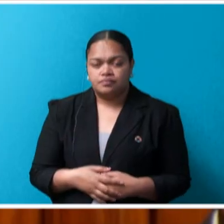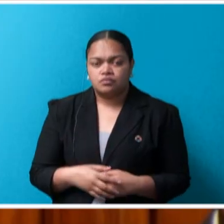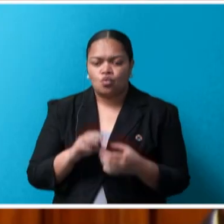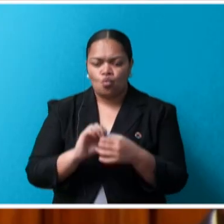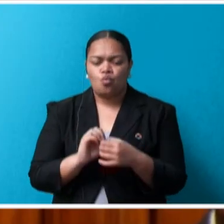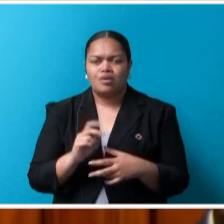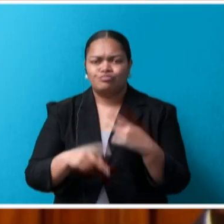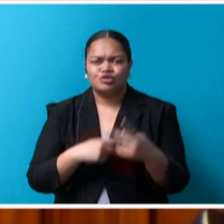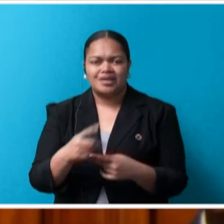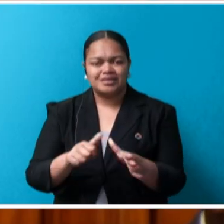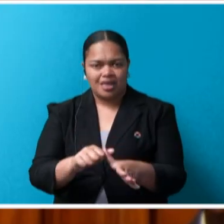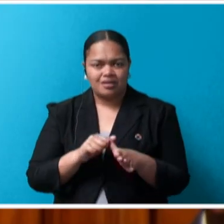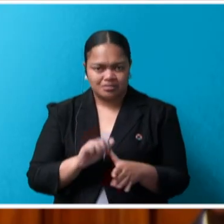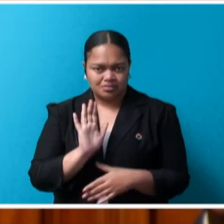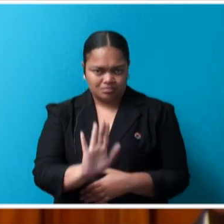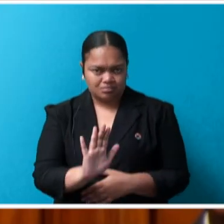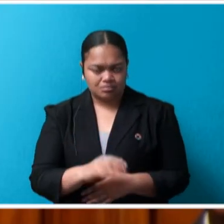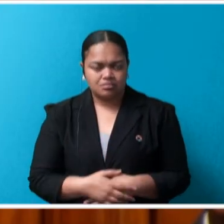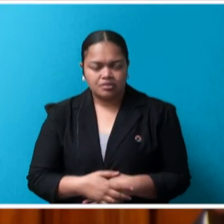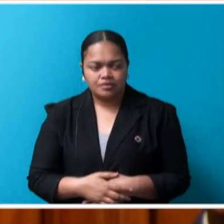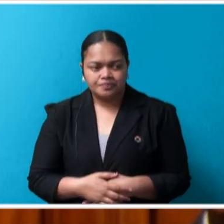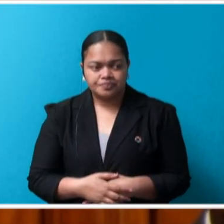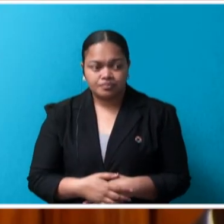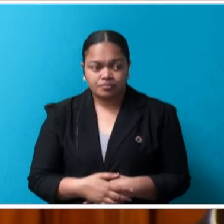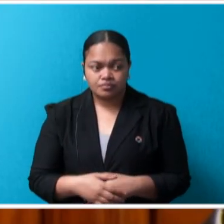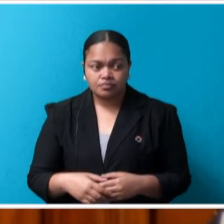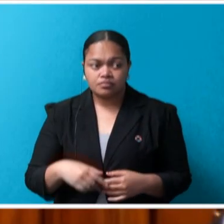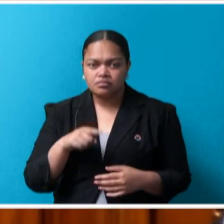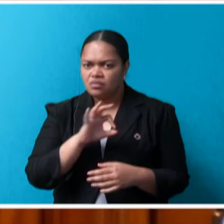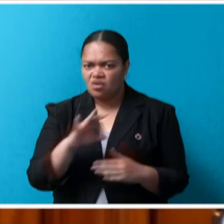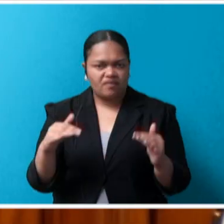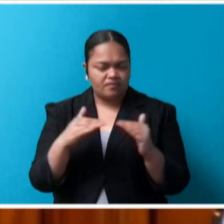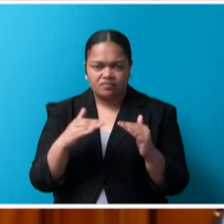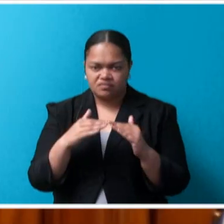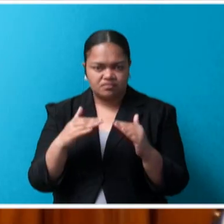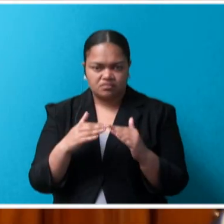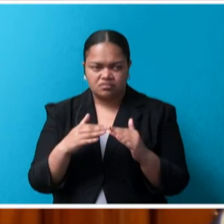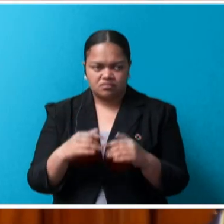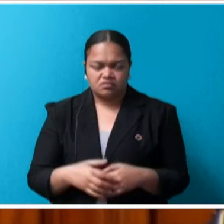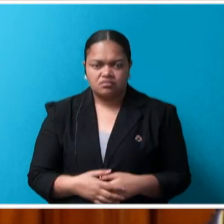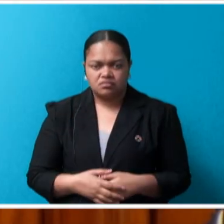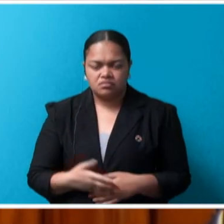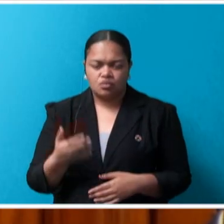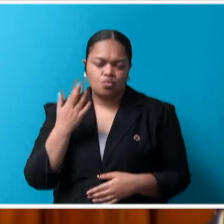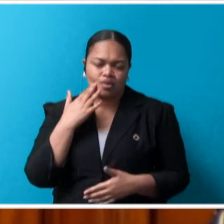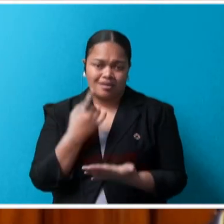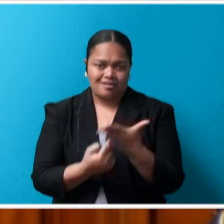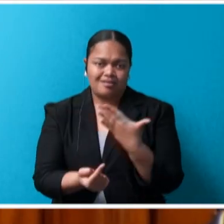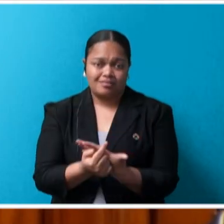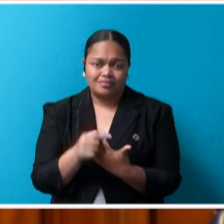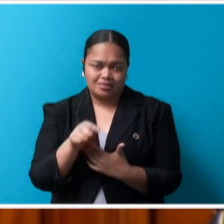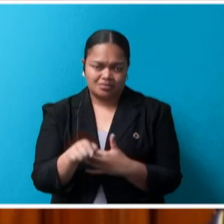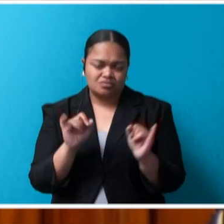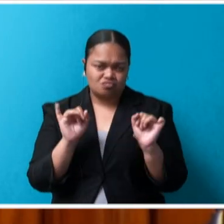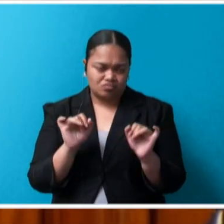processing asset. Many dairy farmers continue to believe that they were unfairly disadvantaged during the restructure process. Mr. Speaker,